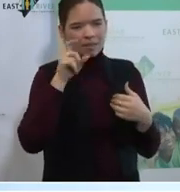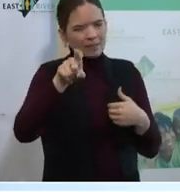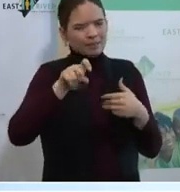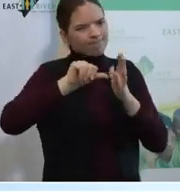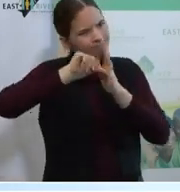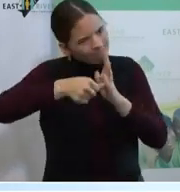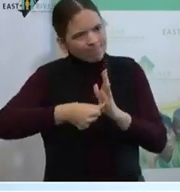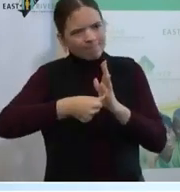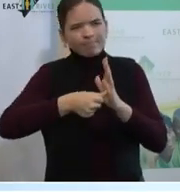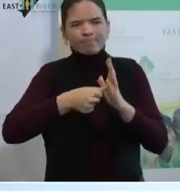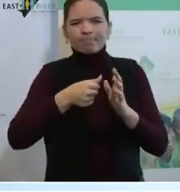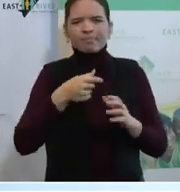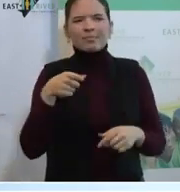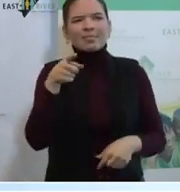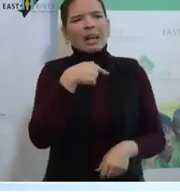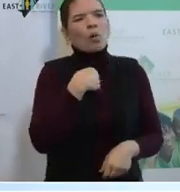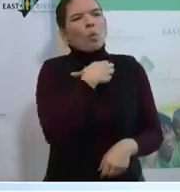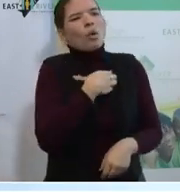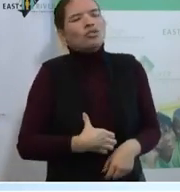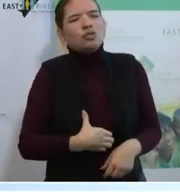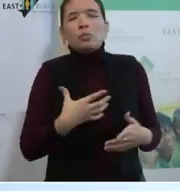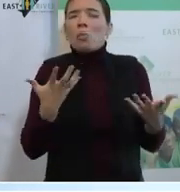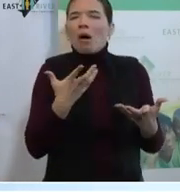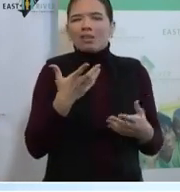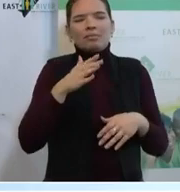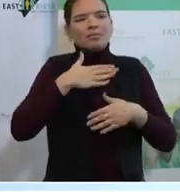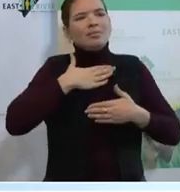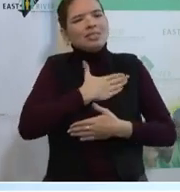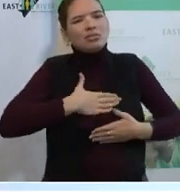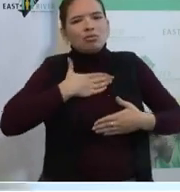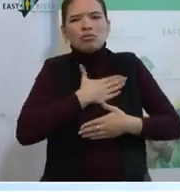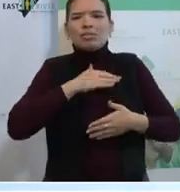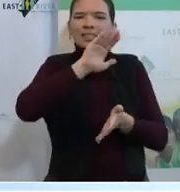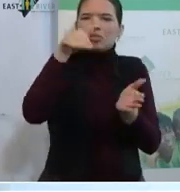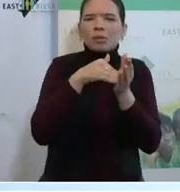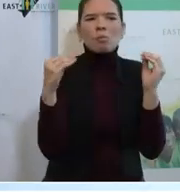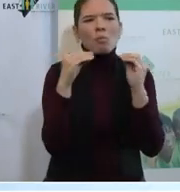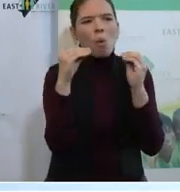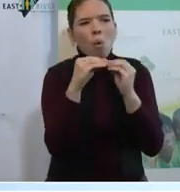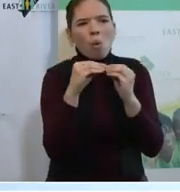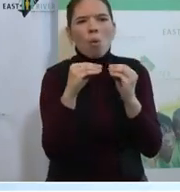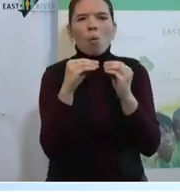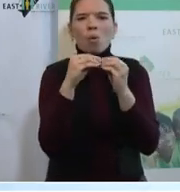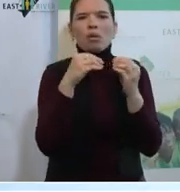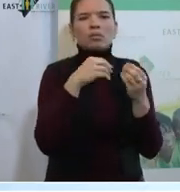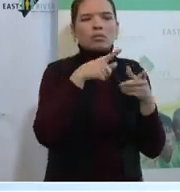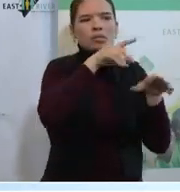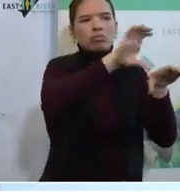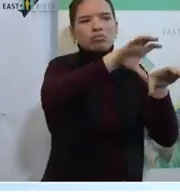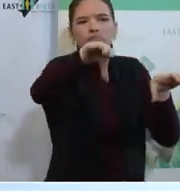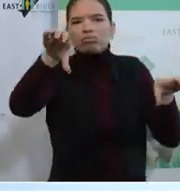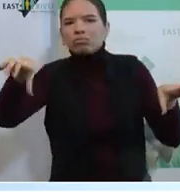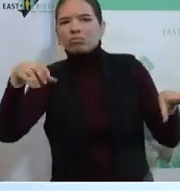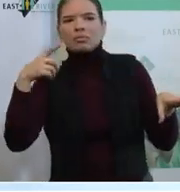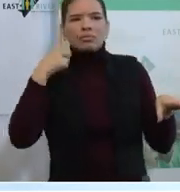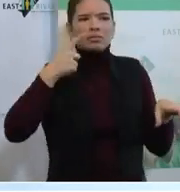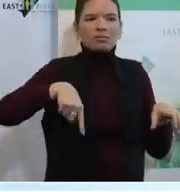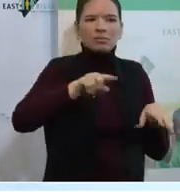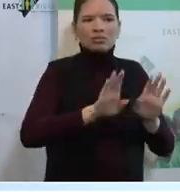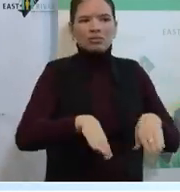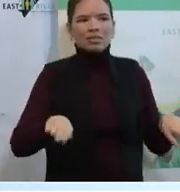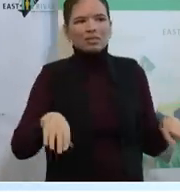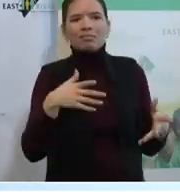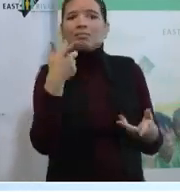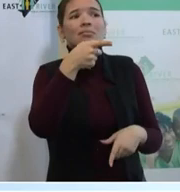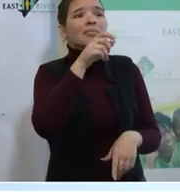for the most part for all ages. So for young people and for seniors and everyone in between.